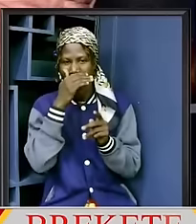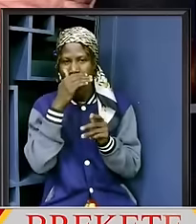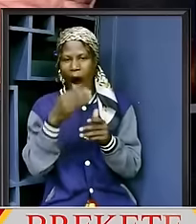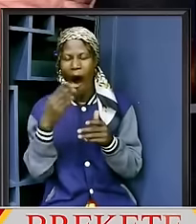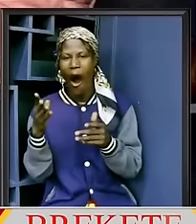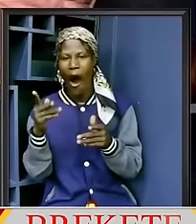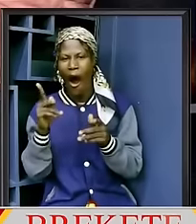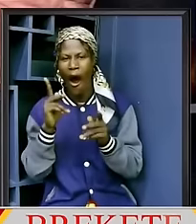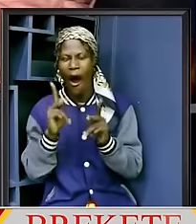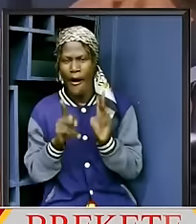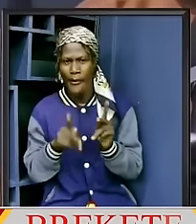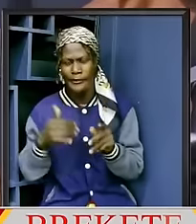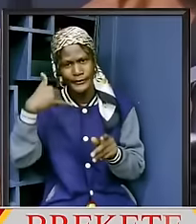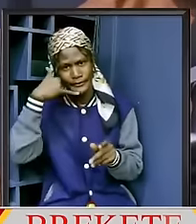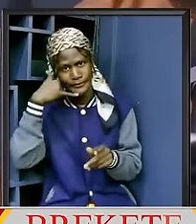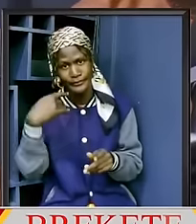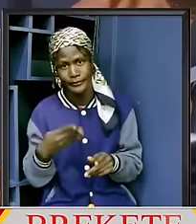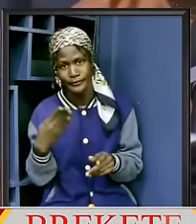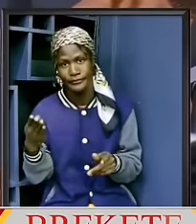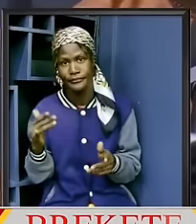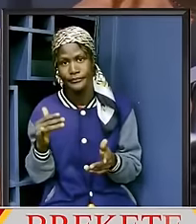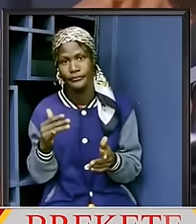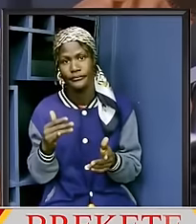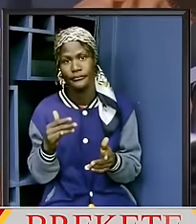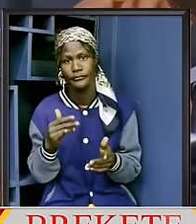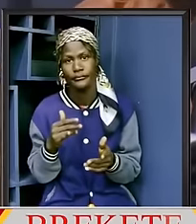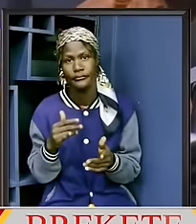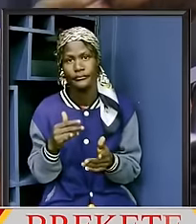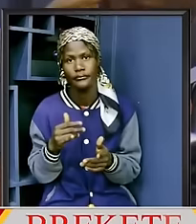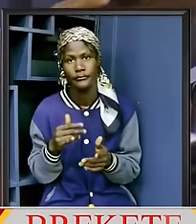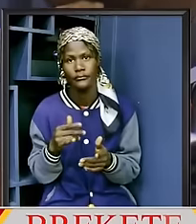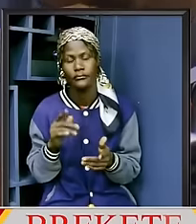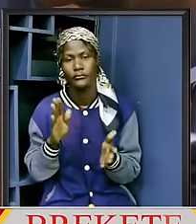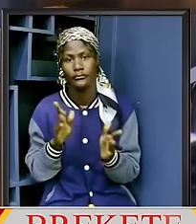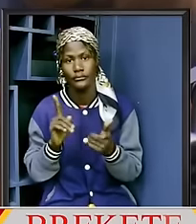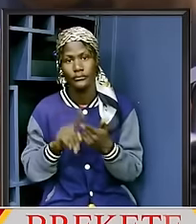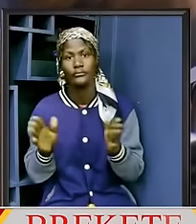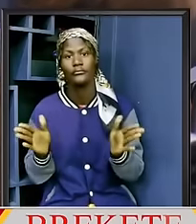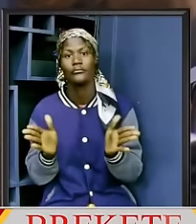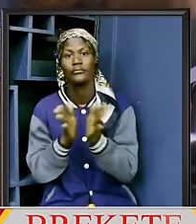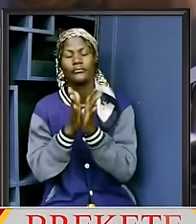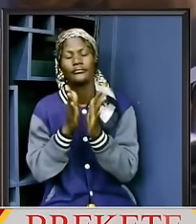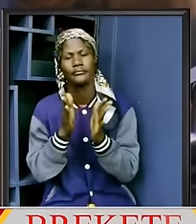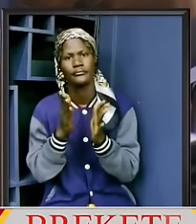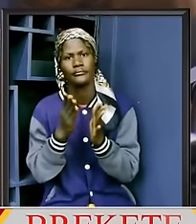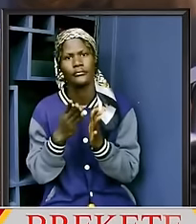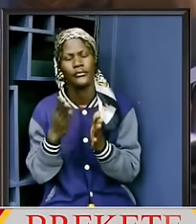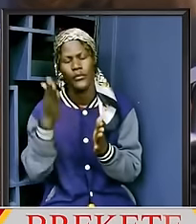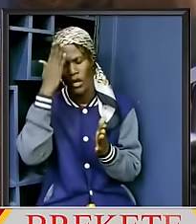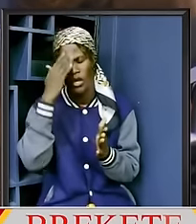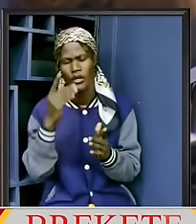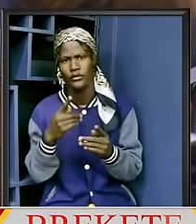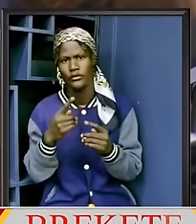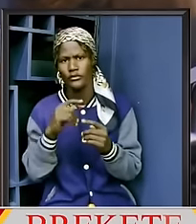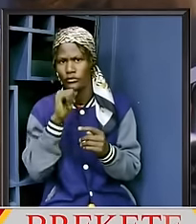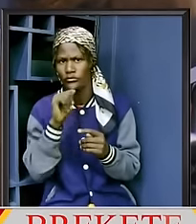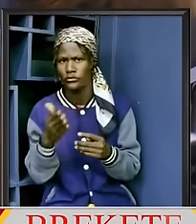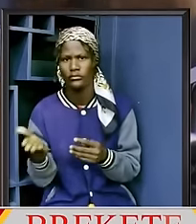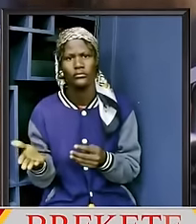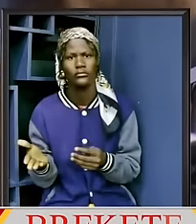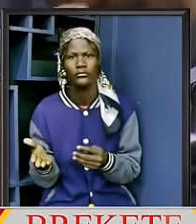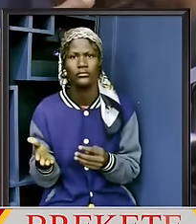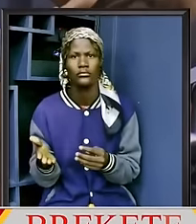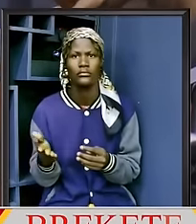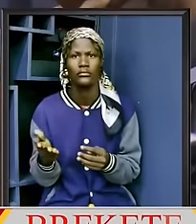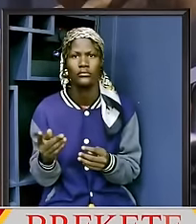waiting you can't do. We call them. We call them to ask them they are not here. They say no, that